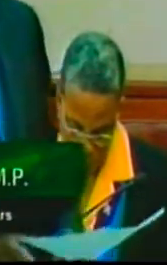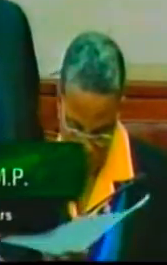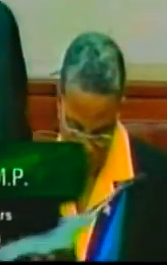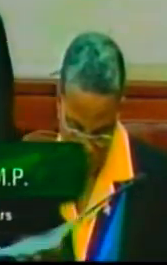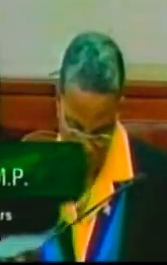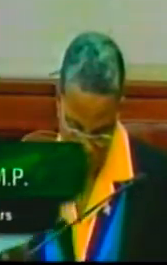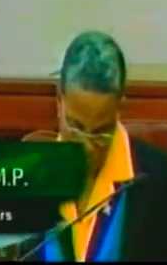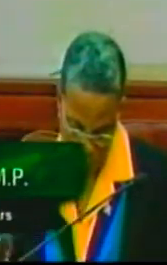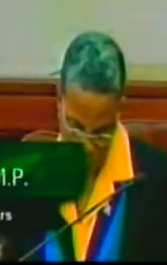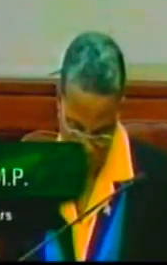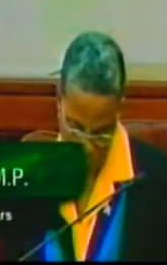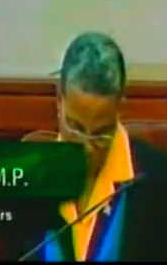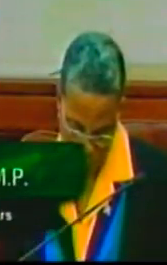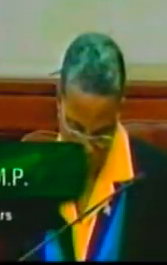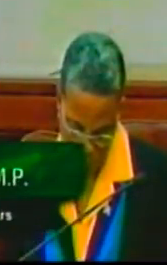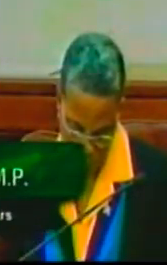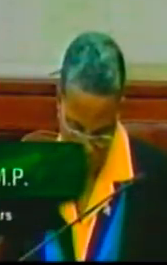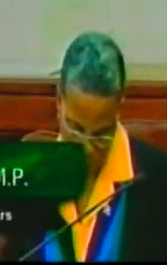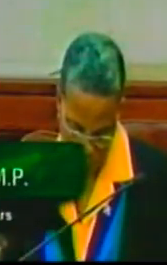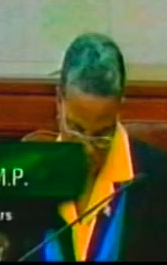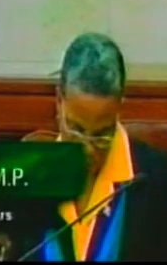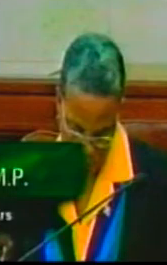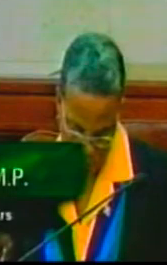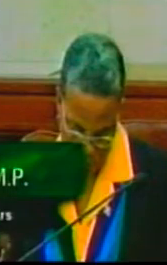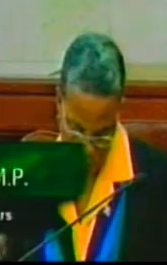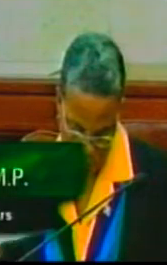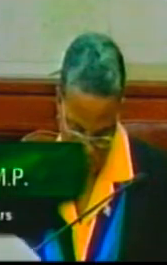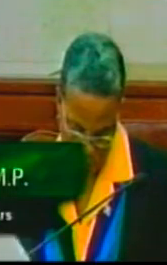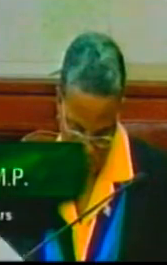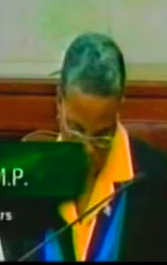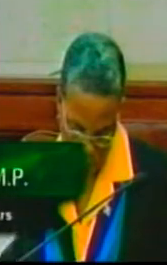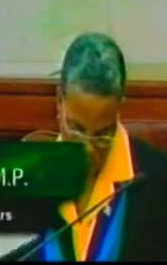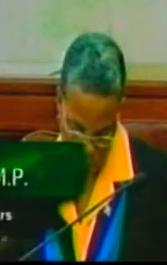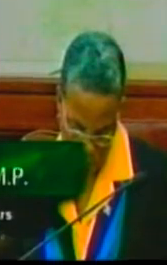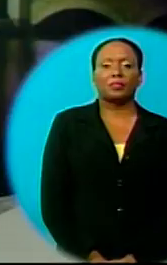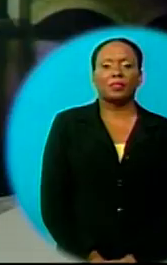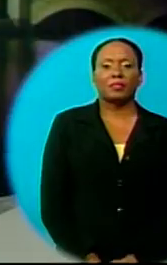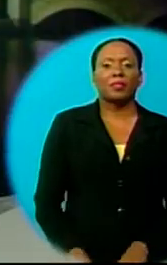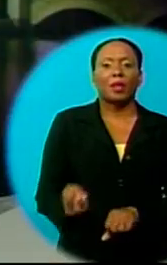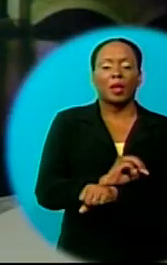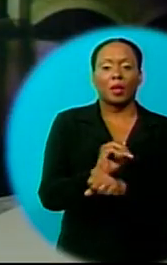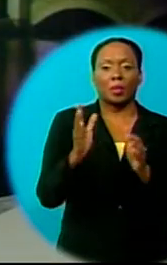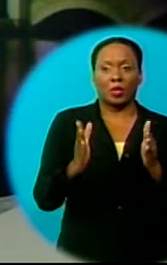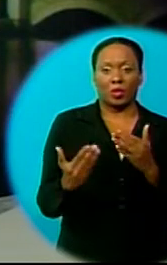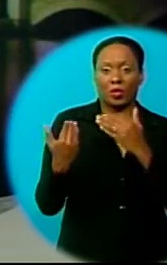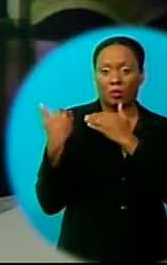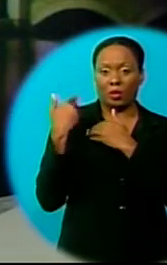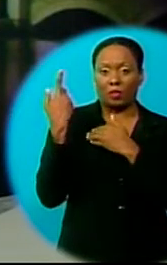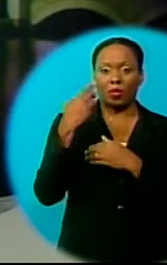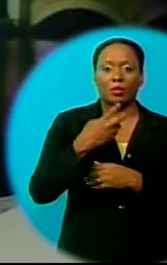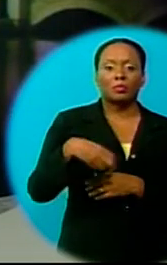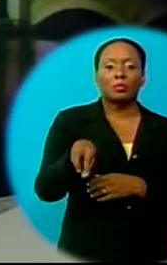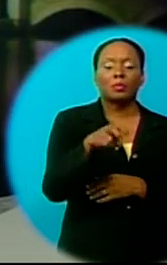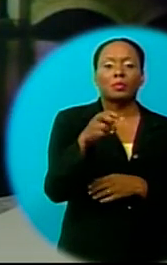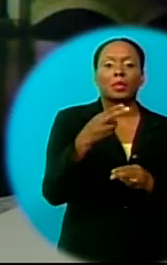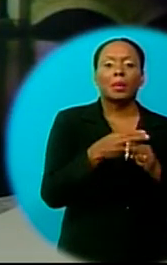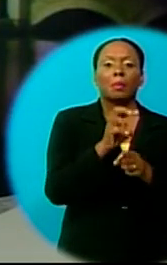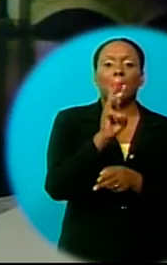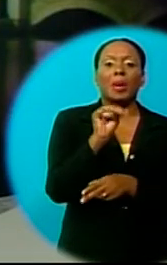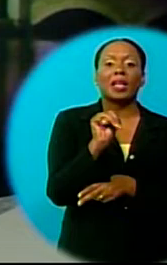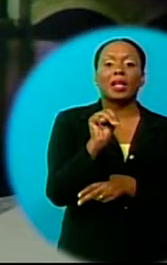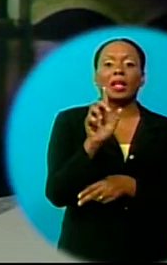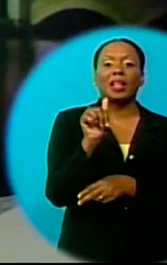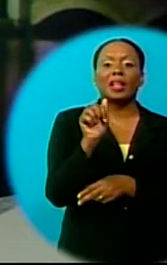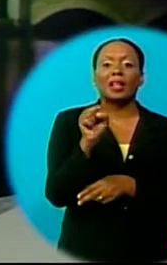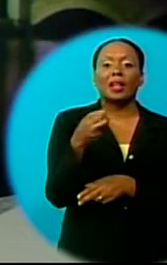has been a runaway in this country. The Minister of Transport and Works, Michael Lashley, says